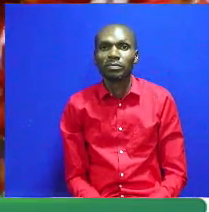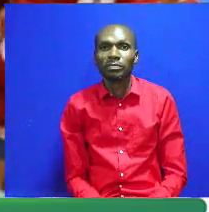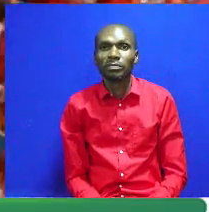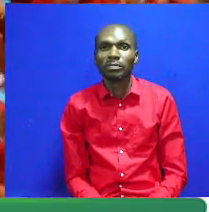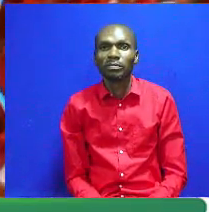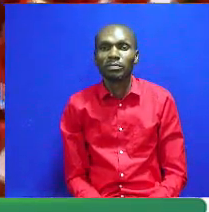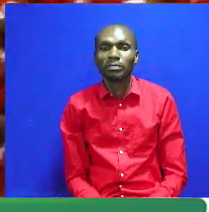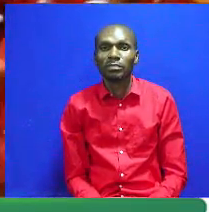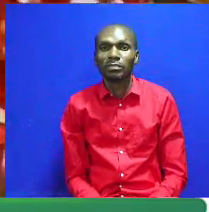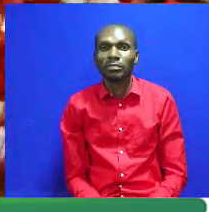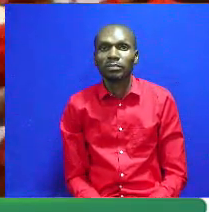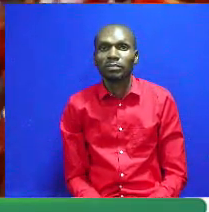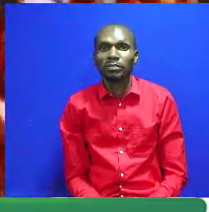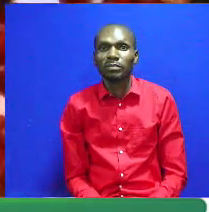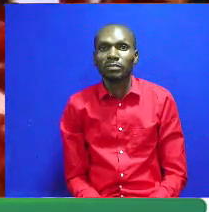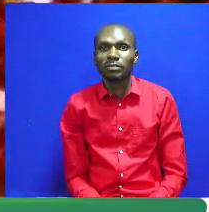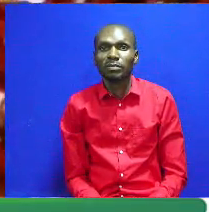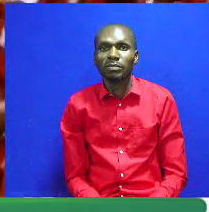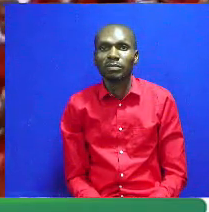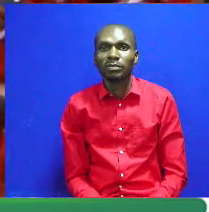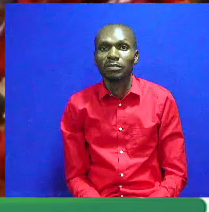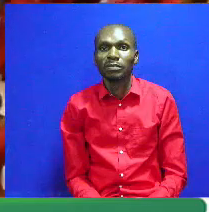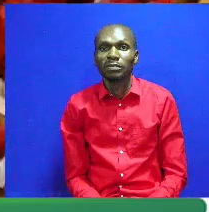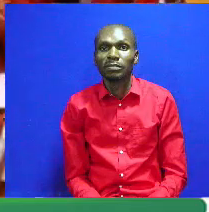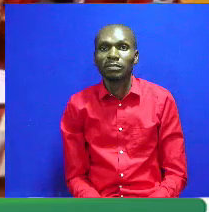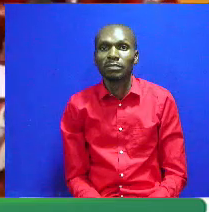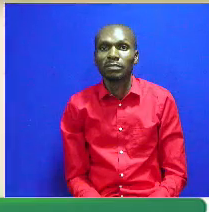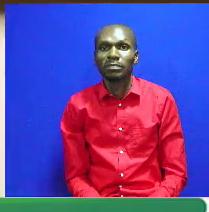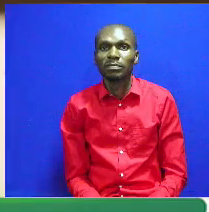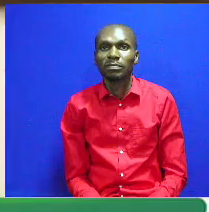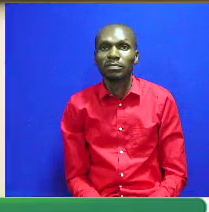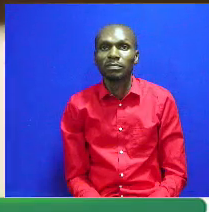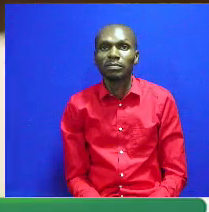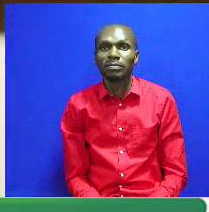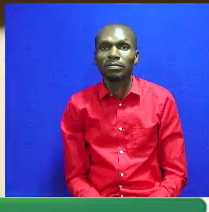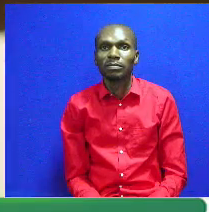egotoka ime kaunti ya Nyamira, Job Maangi.